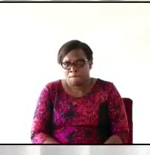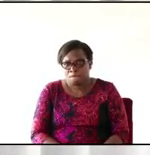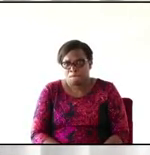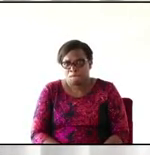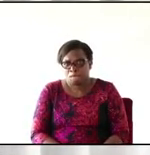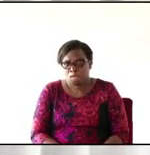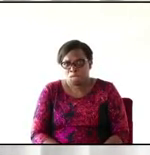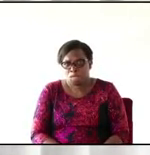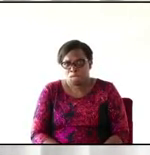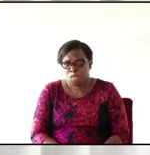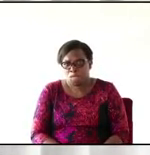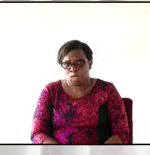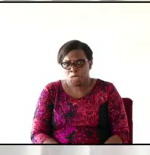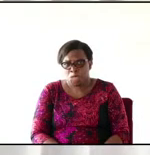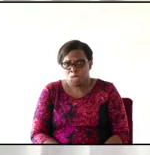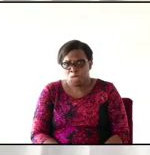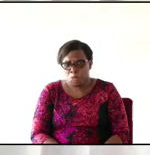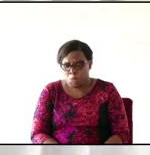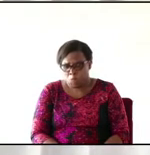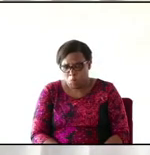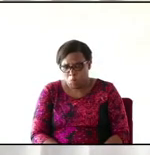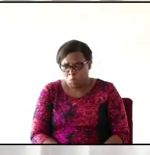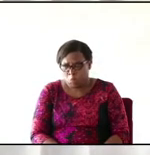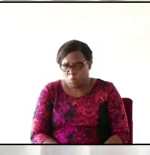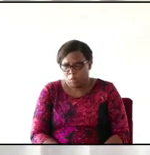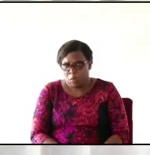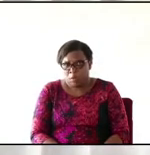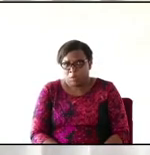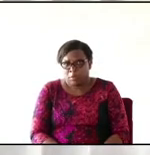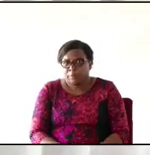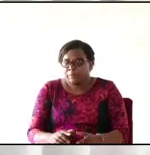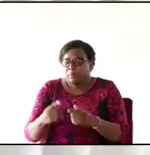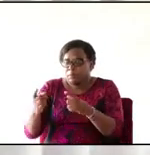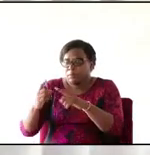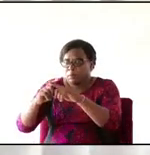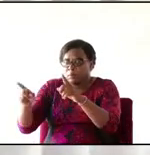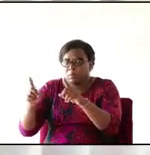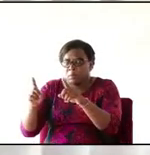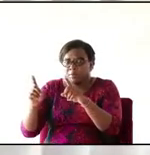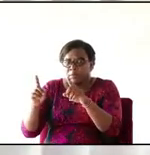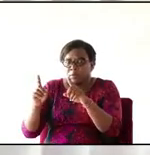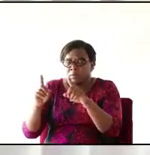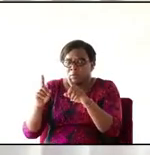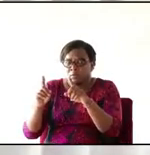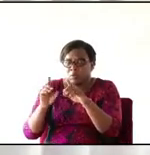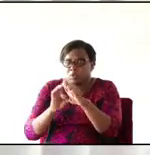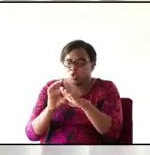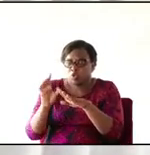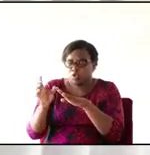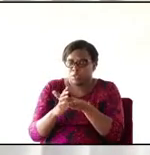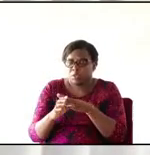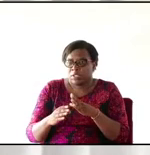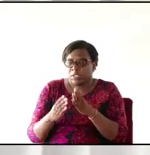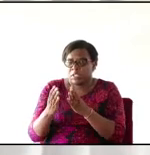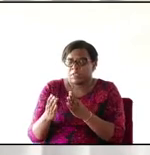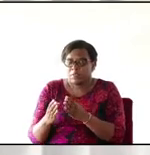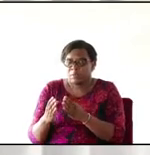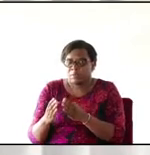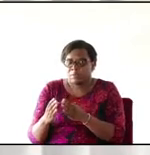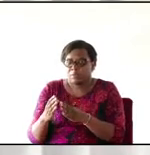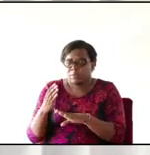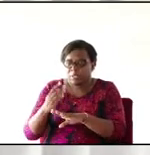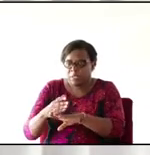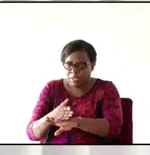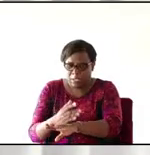going against your comfort zone. You go down to Grenada and they serve you Kalalu. And you're excited